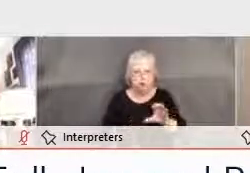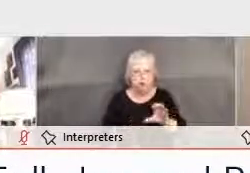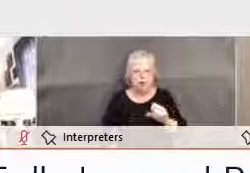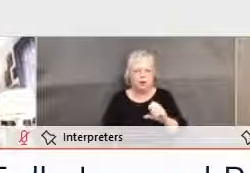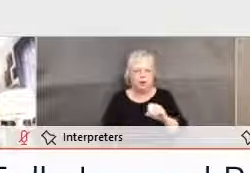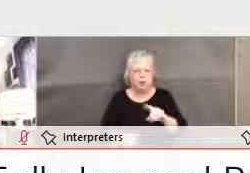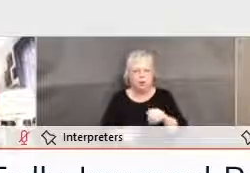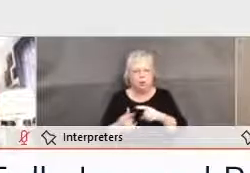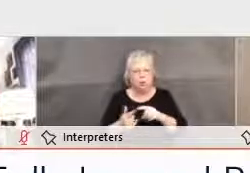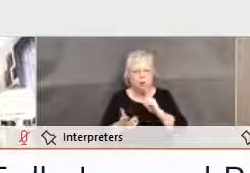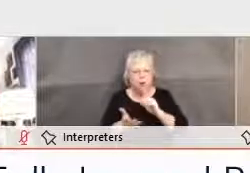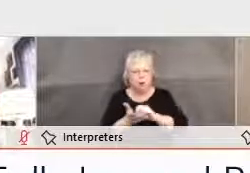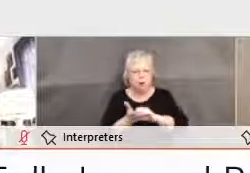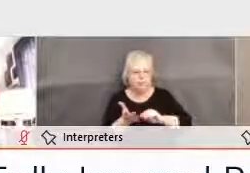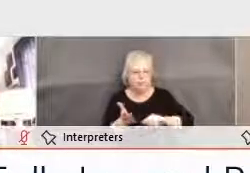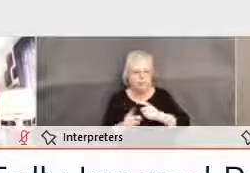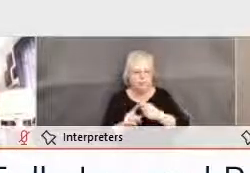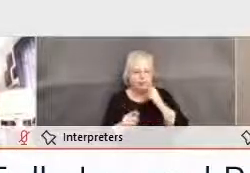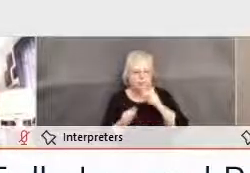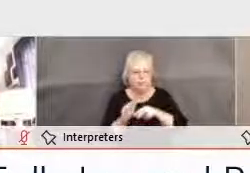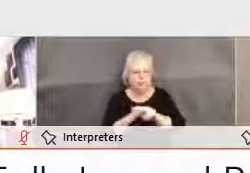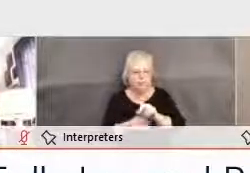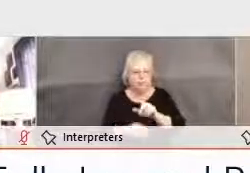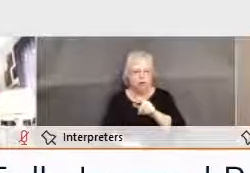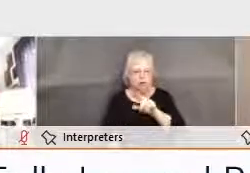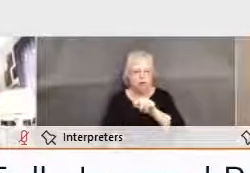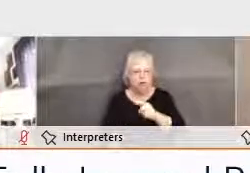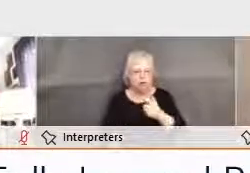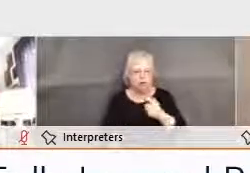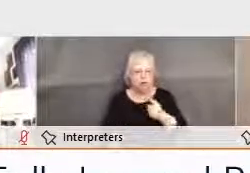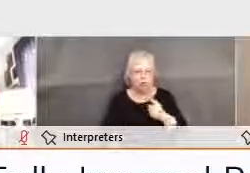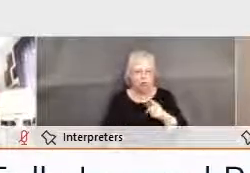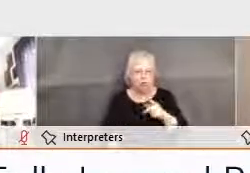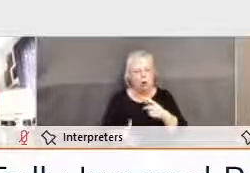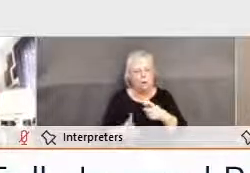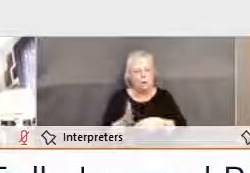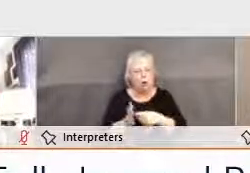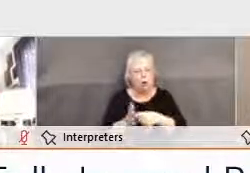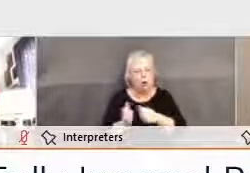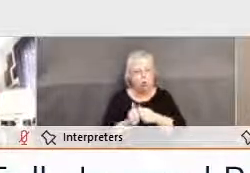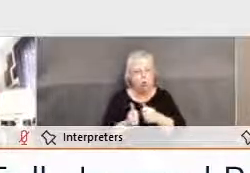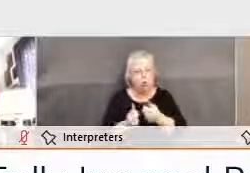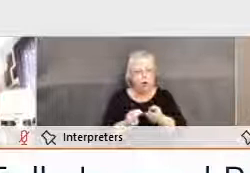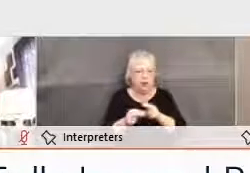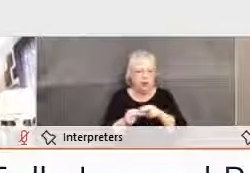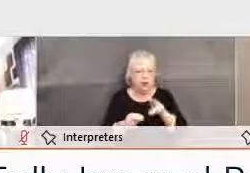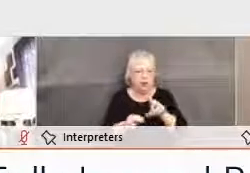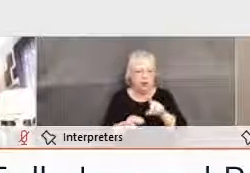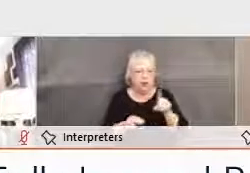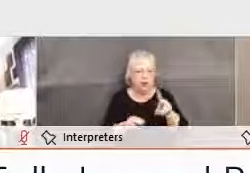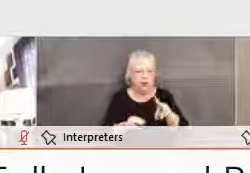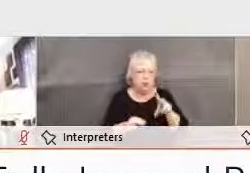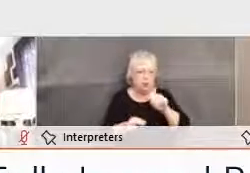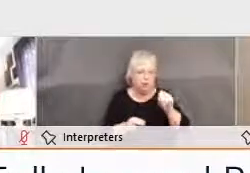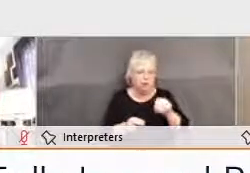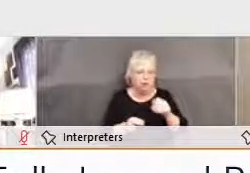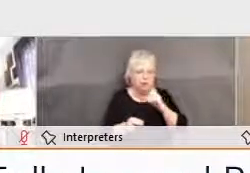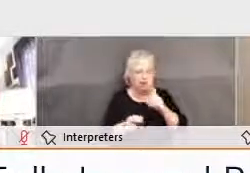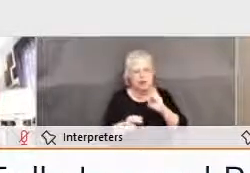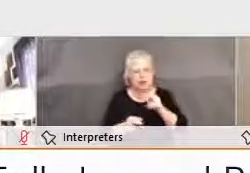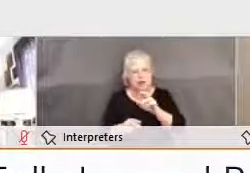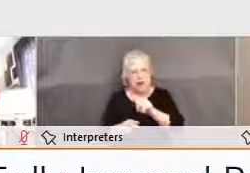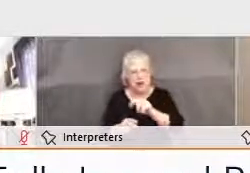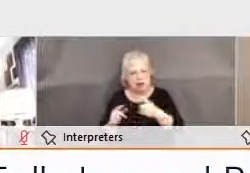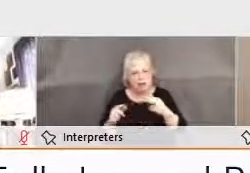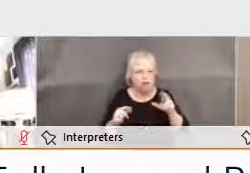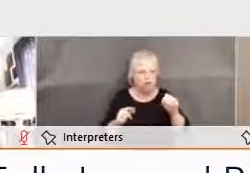that out of the projected 2021 premiums with the 7.5% increase, we come to a net gross premium